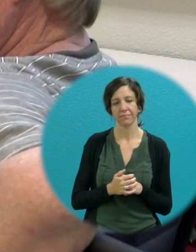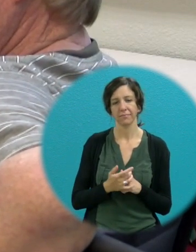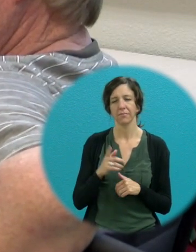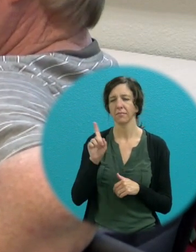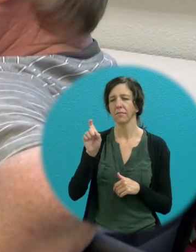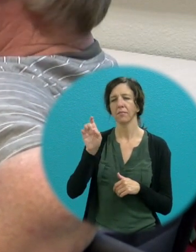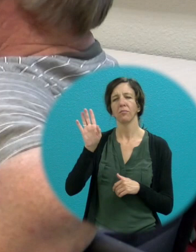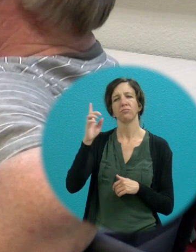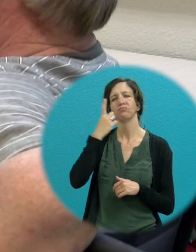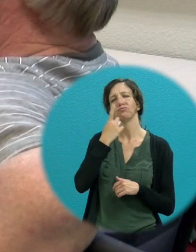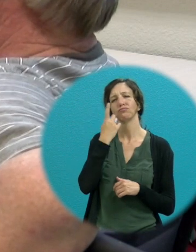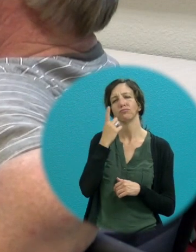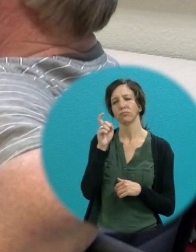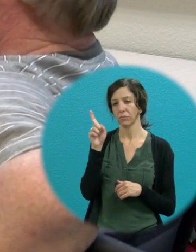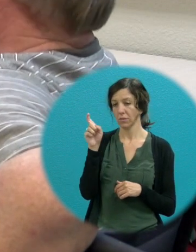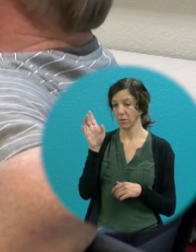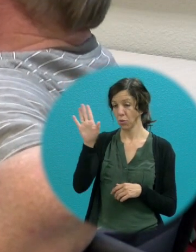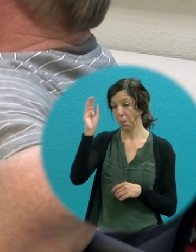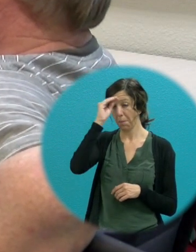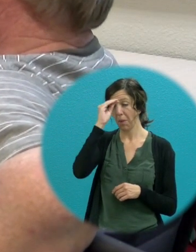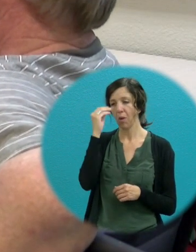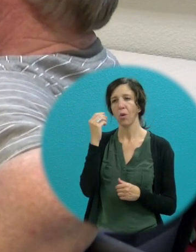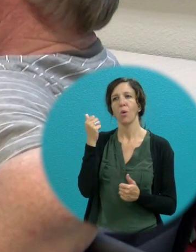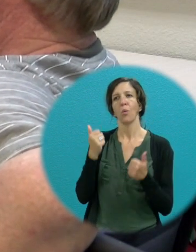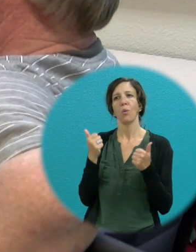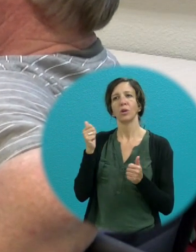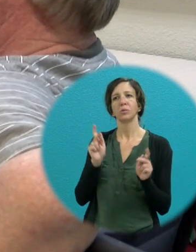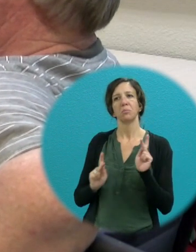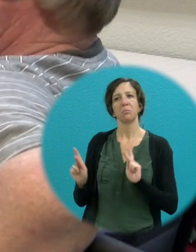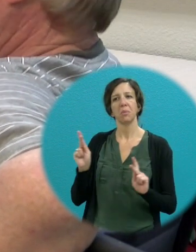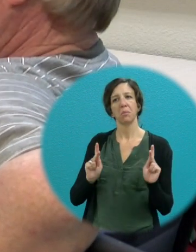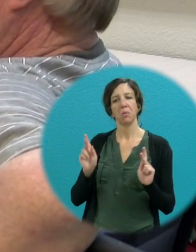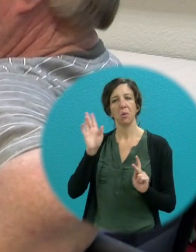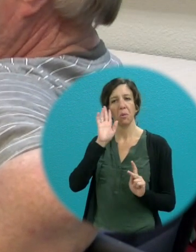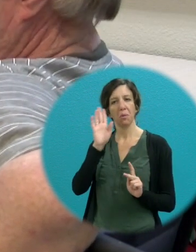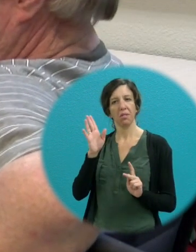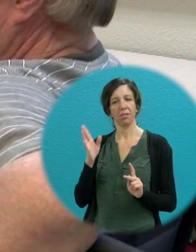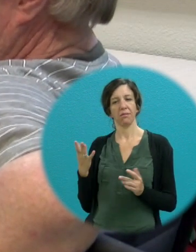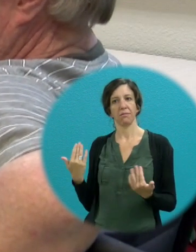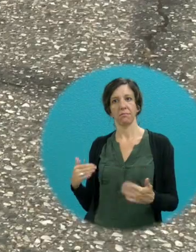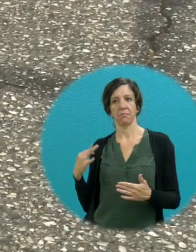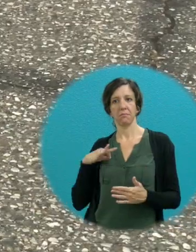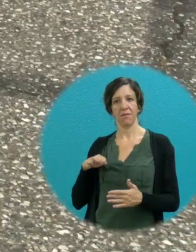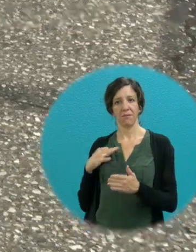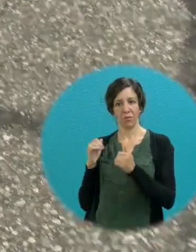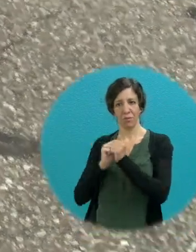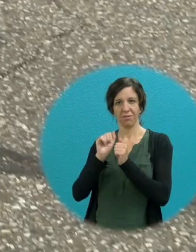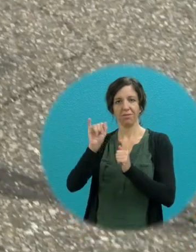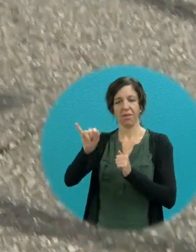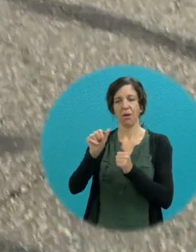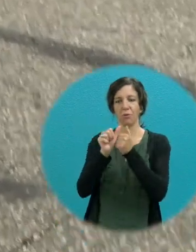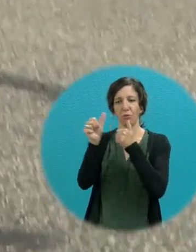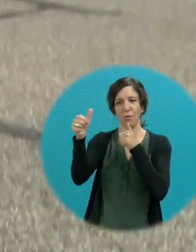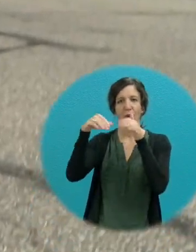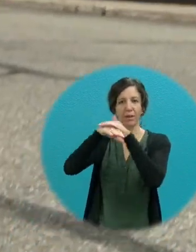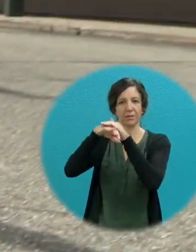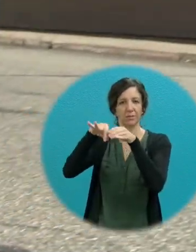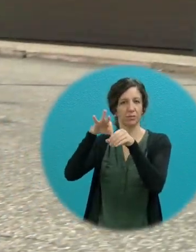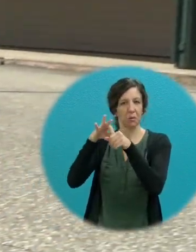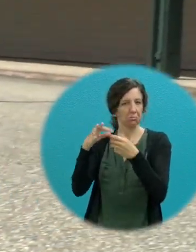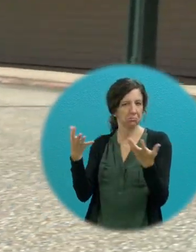voting. And who would be the types of people that would benefit from this?